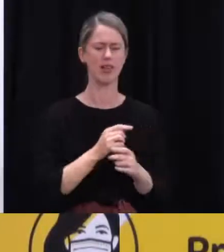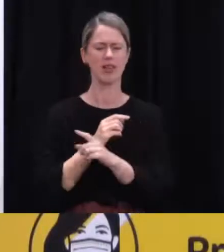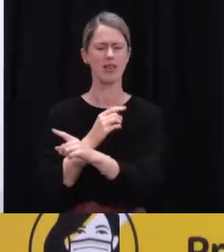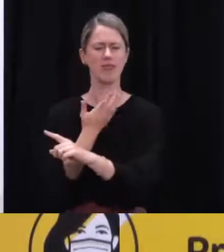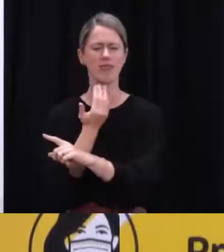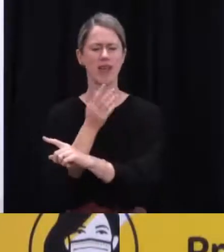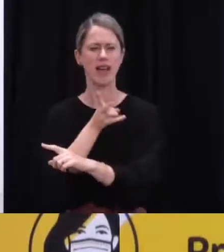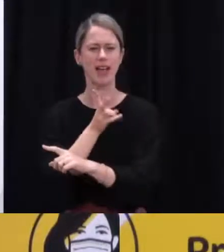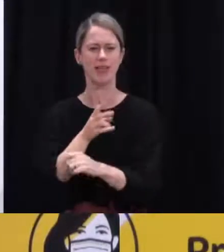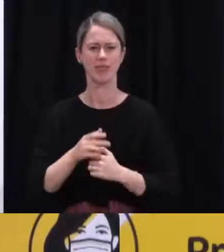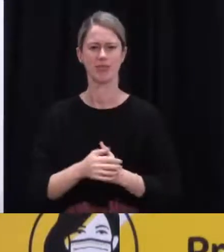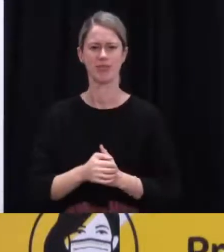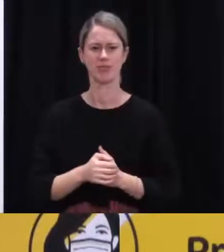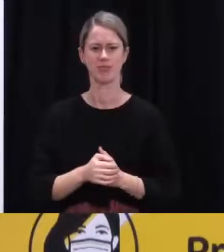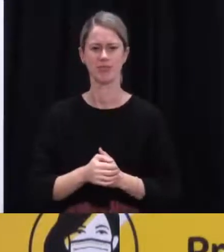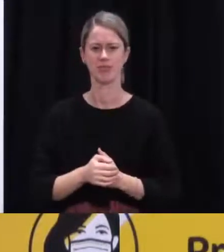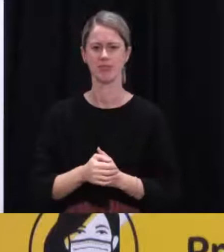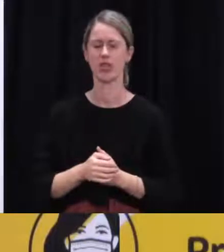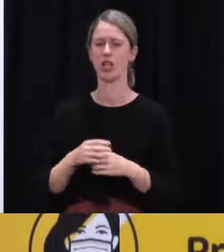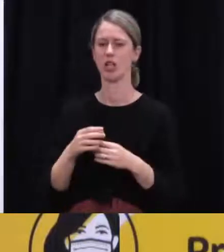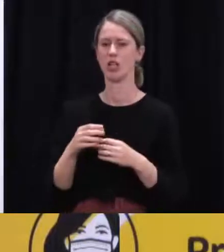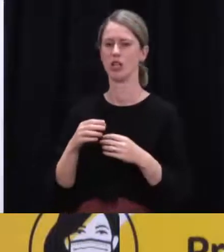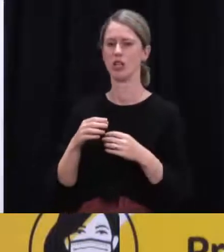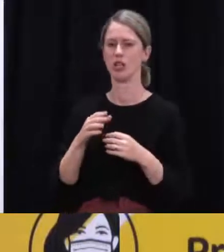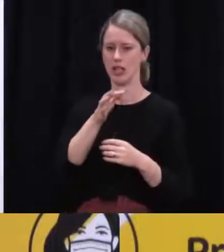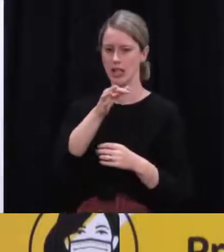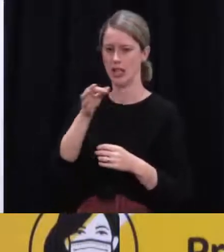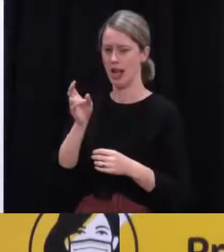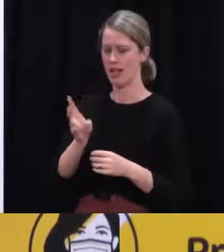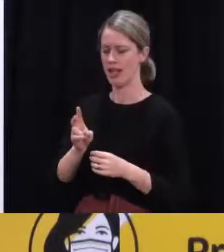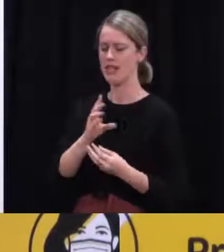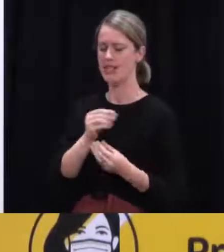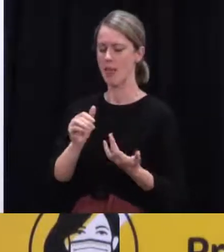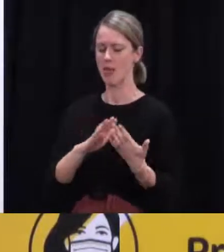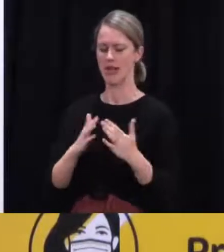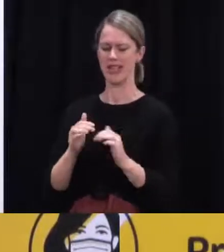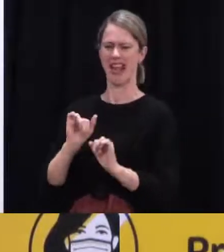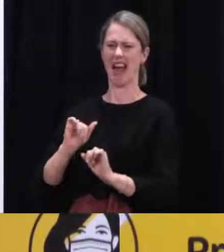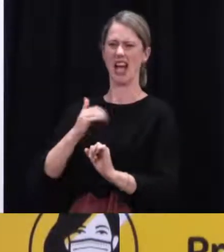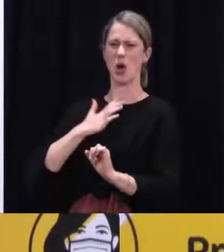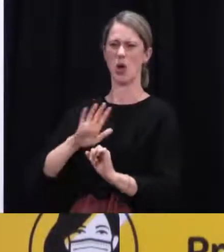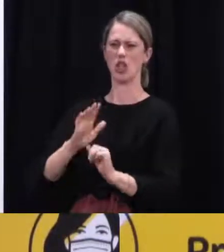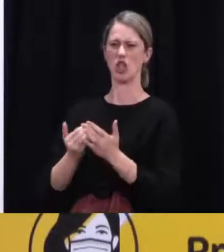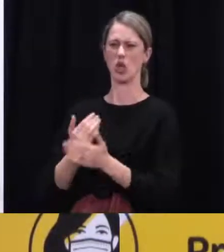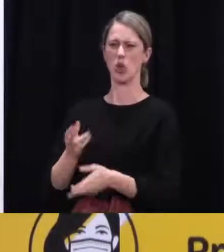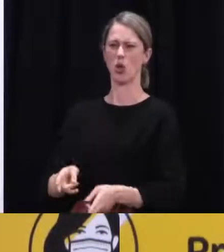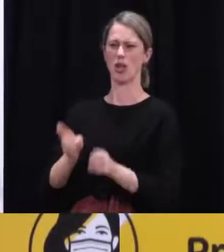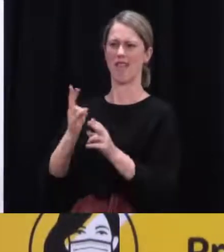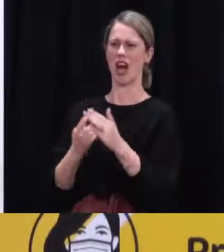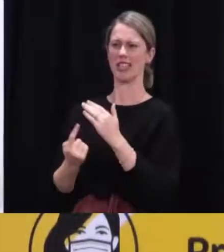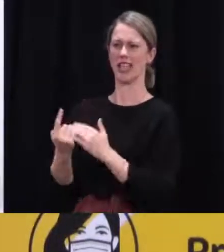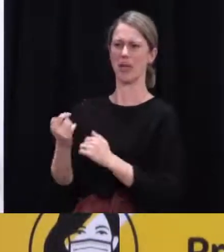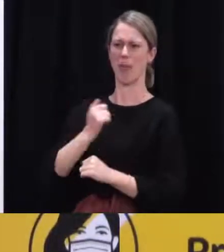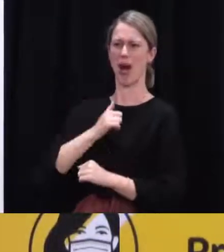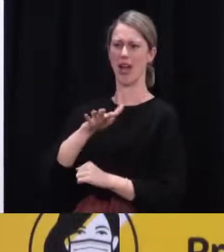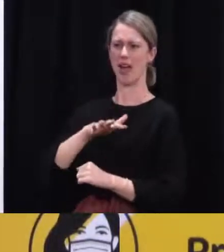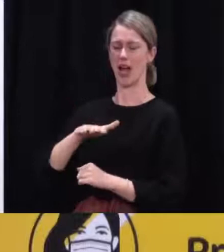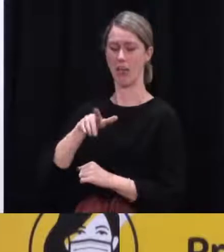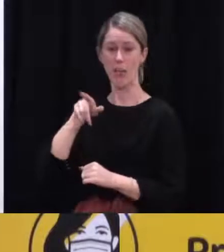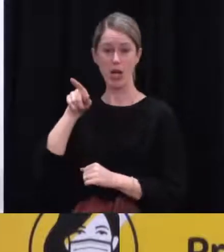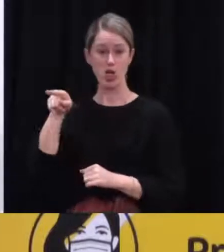that one past me again. On the pushback from communities about standing up new MIQs, could you end up forcing those